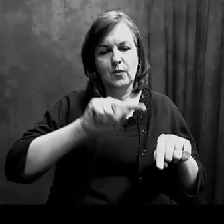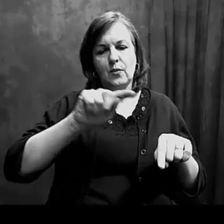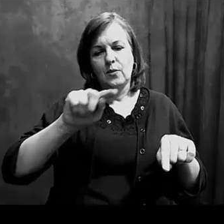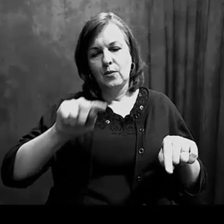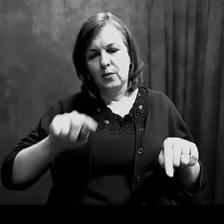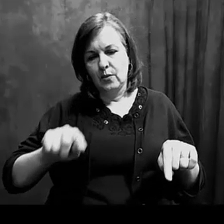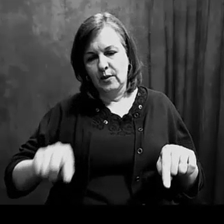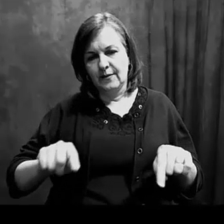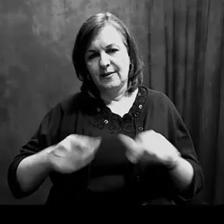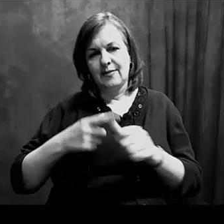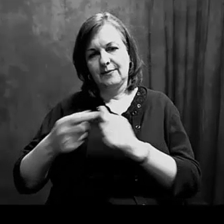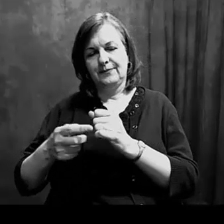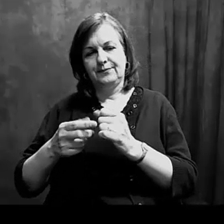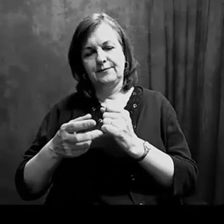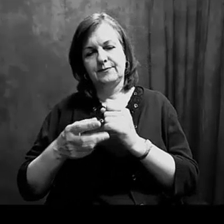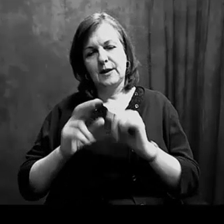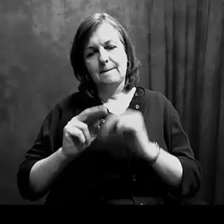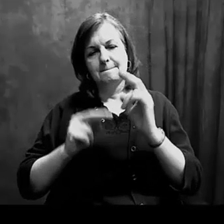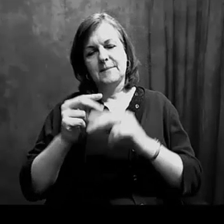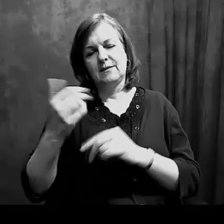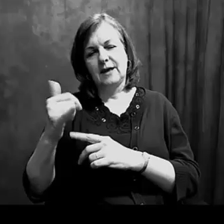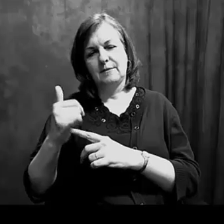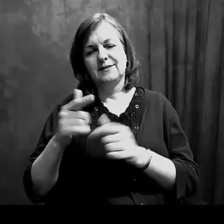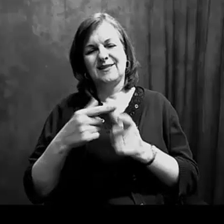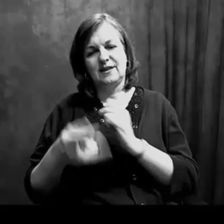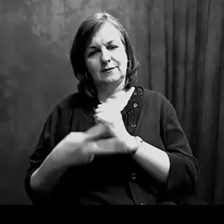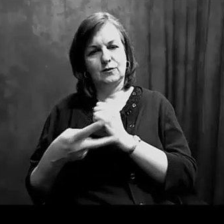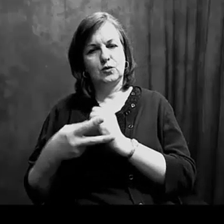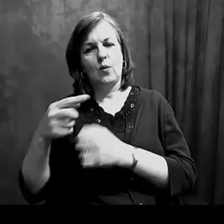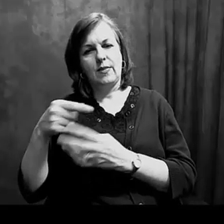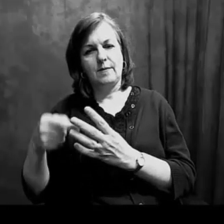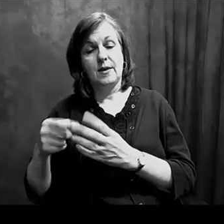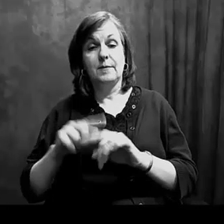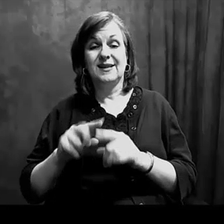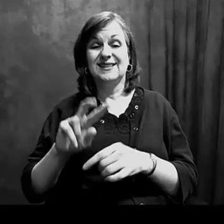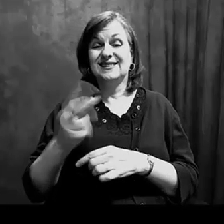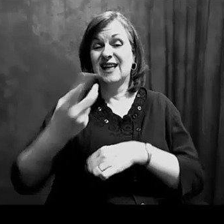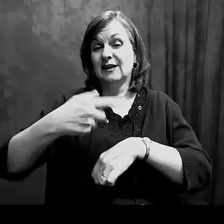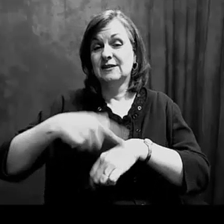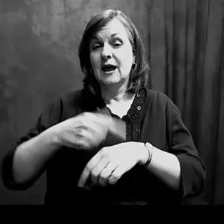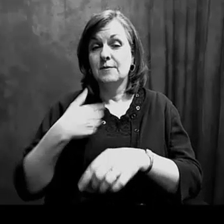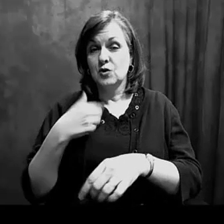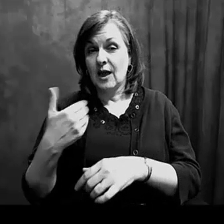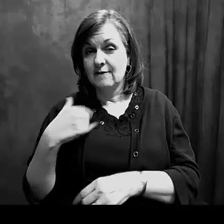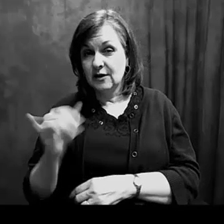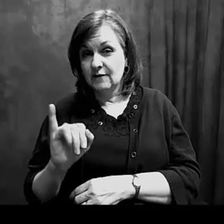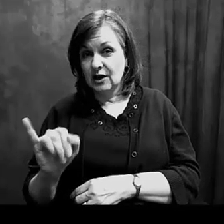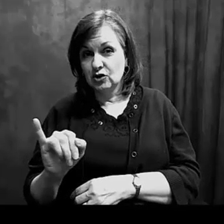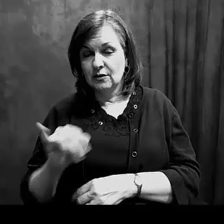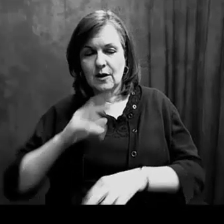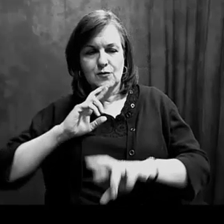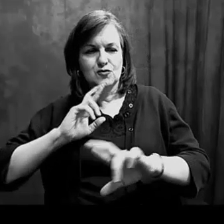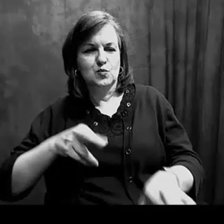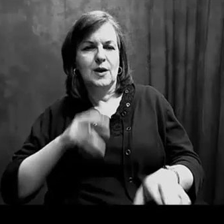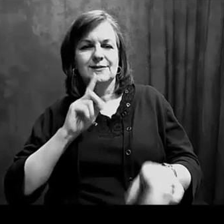to Y and then store those as memory cells. But the hope is with a secondary infection that it is